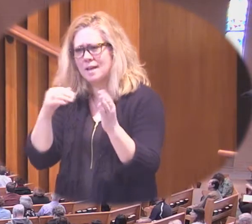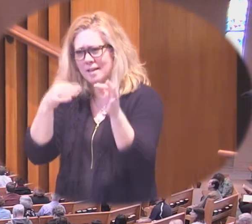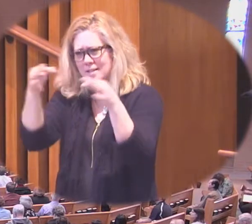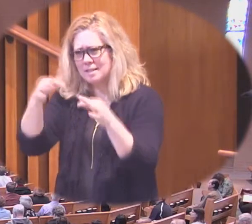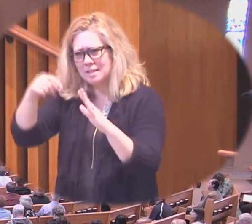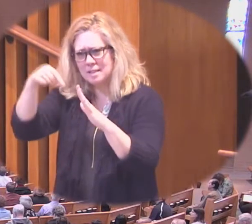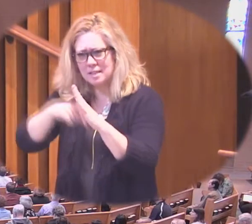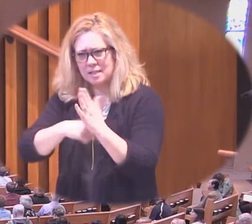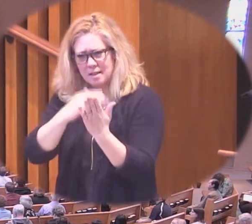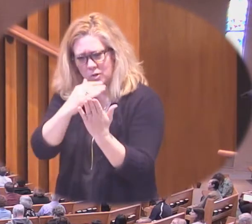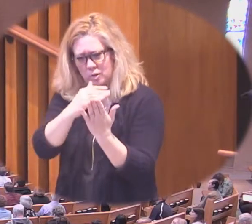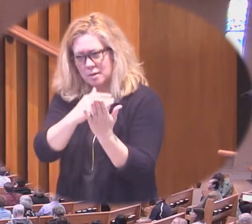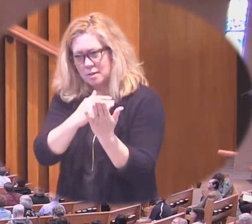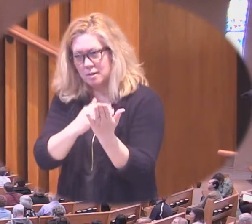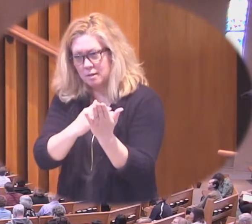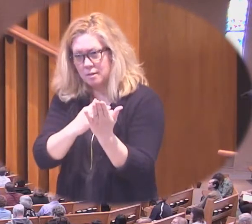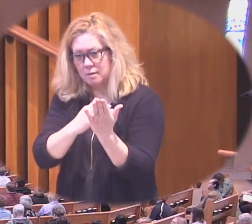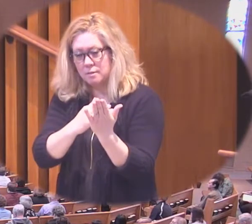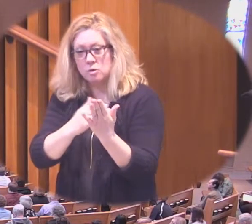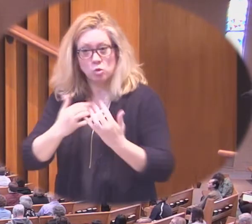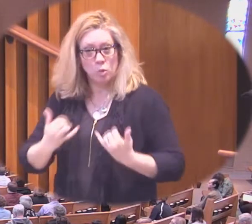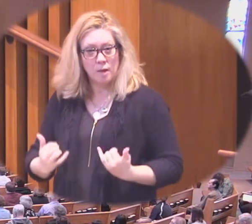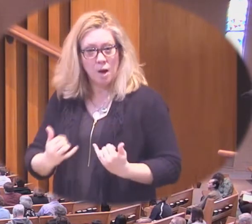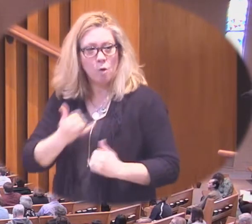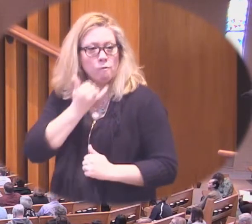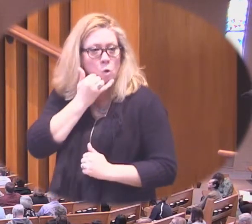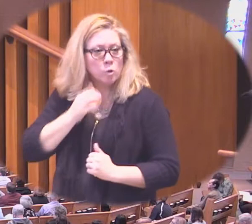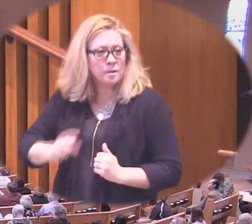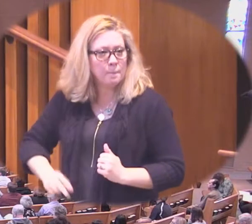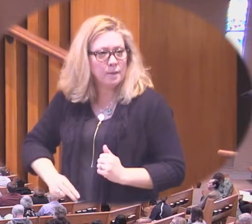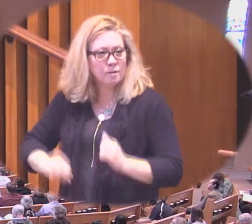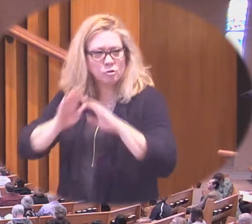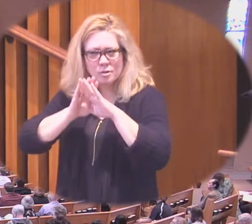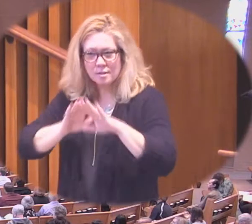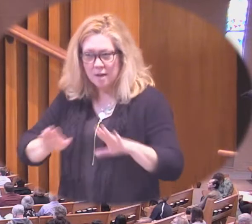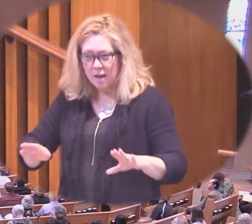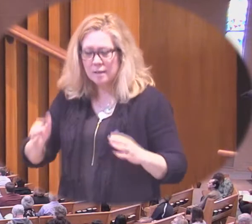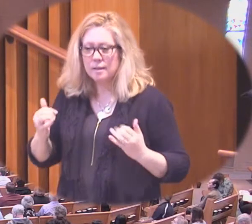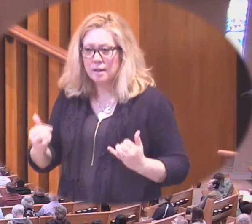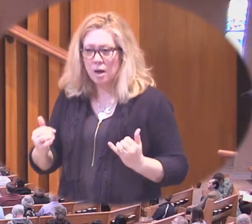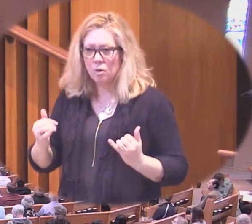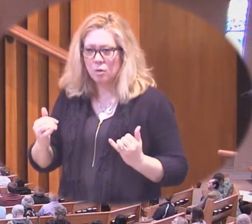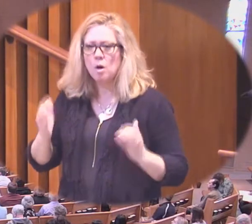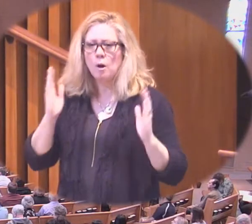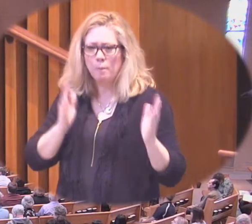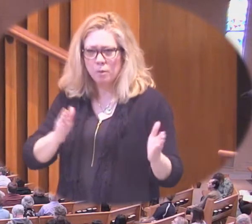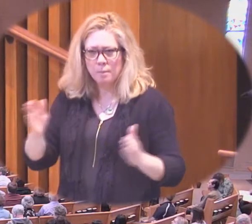you please silence or turn off all cell phones and pagers in preparation for this Mass.